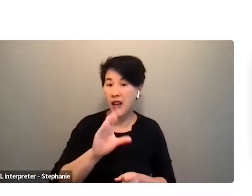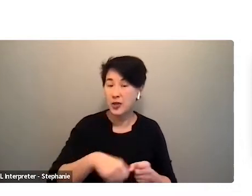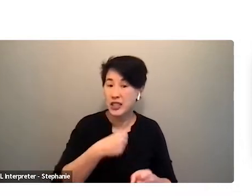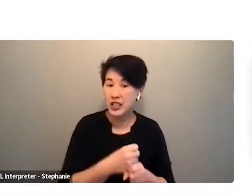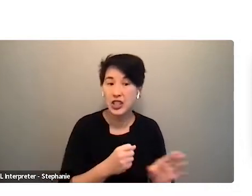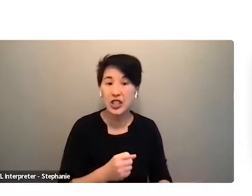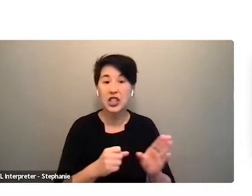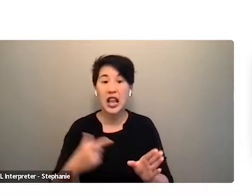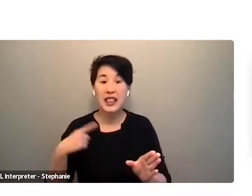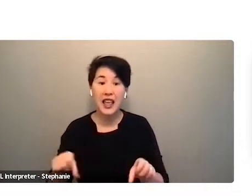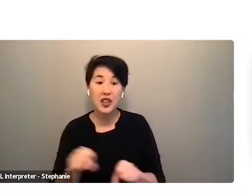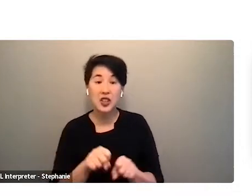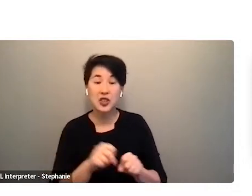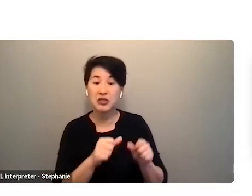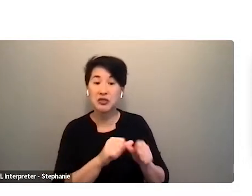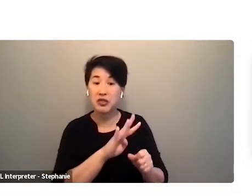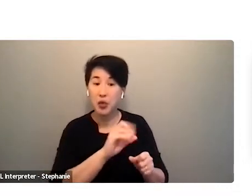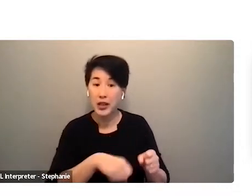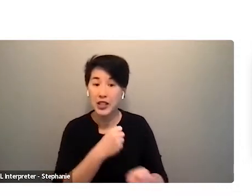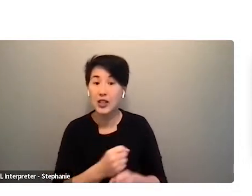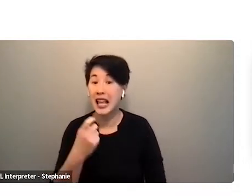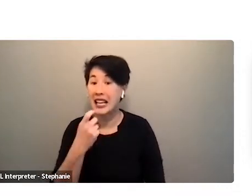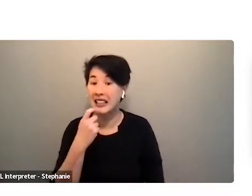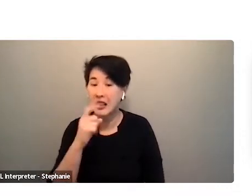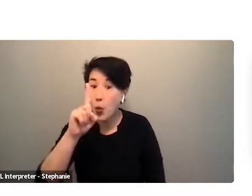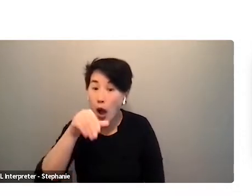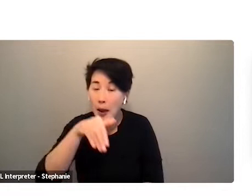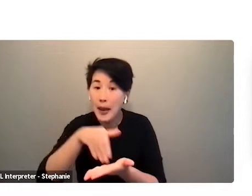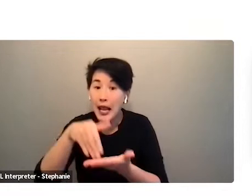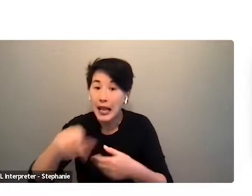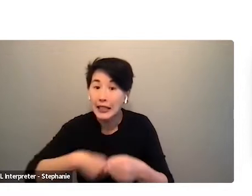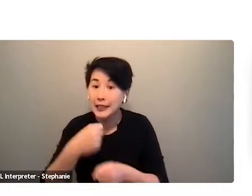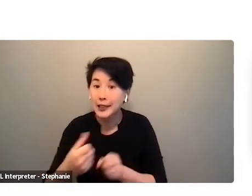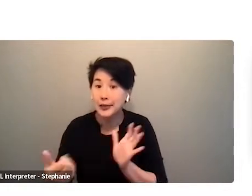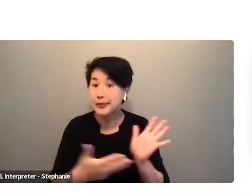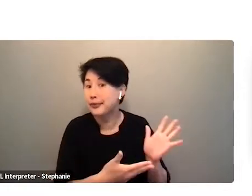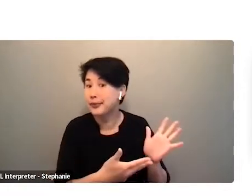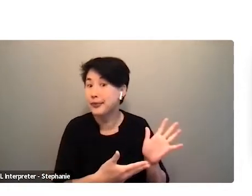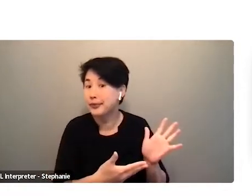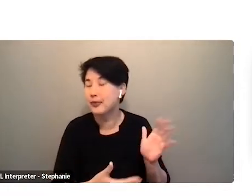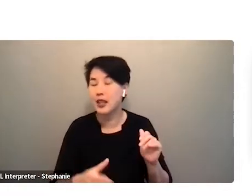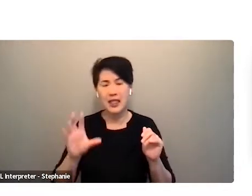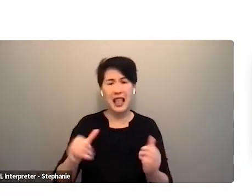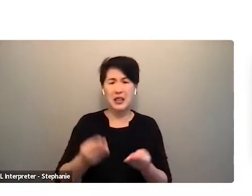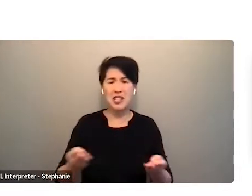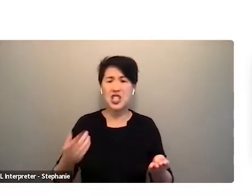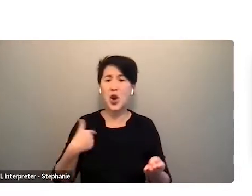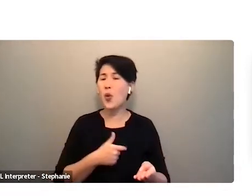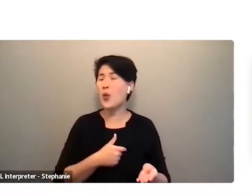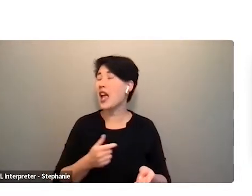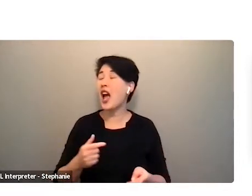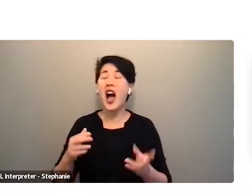and glass up to 1 million years. So these are materials that we just use so